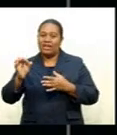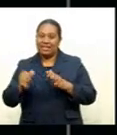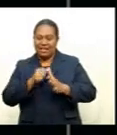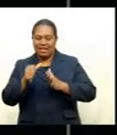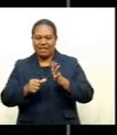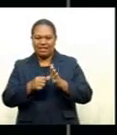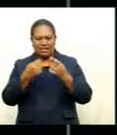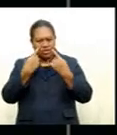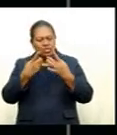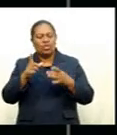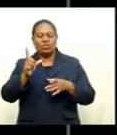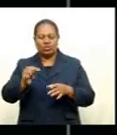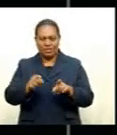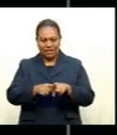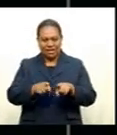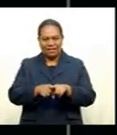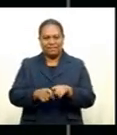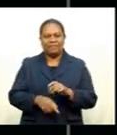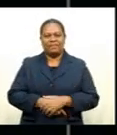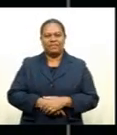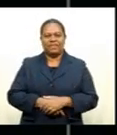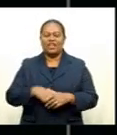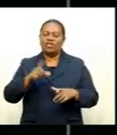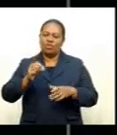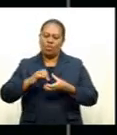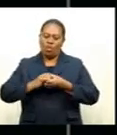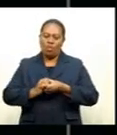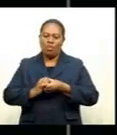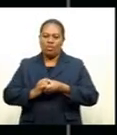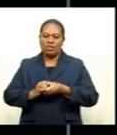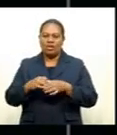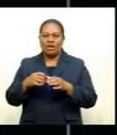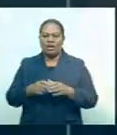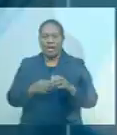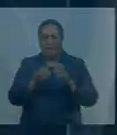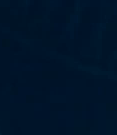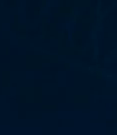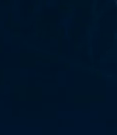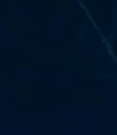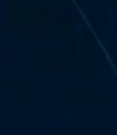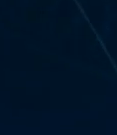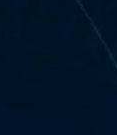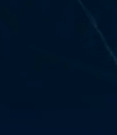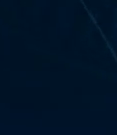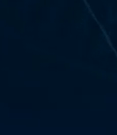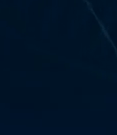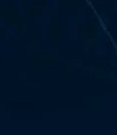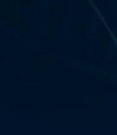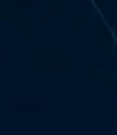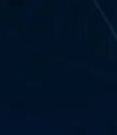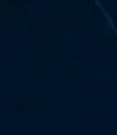did exactly that and now runs a bakery in Boer village in Vonolevu.